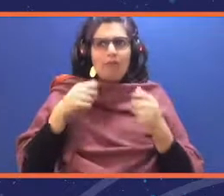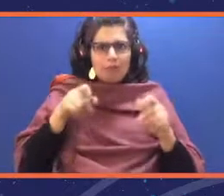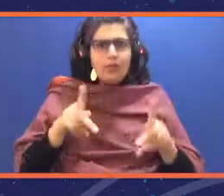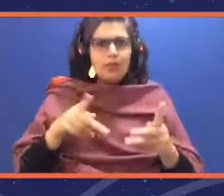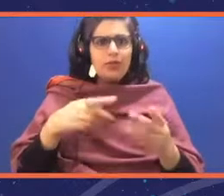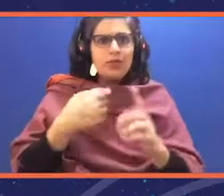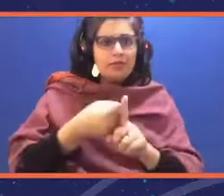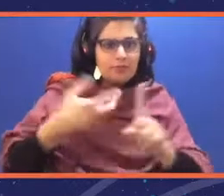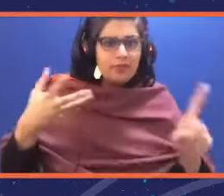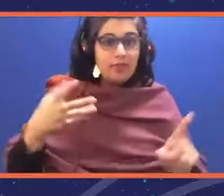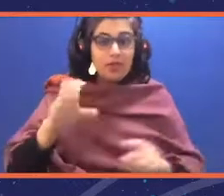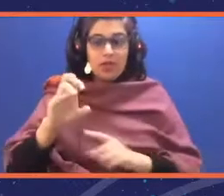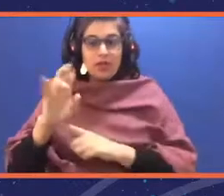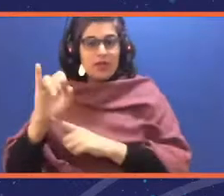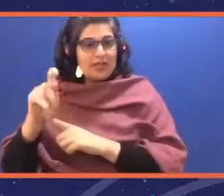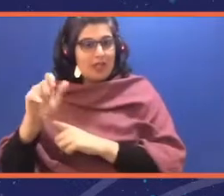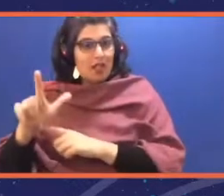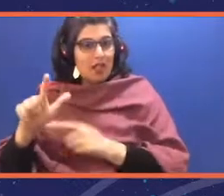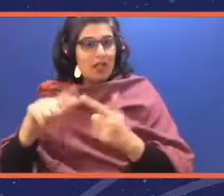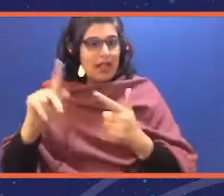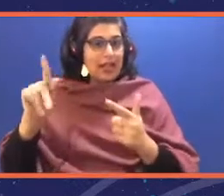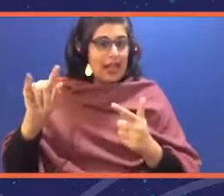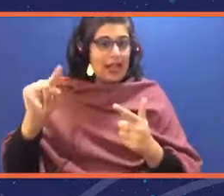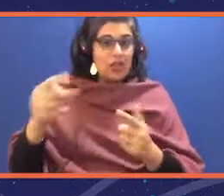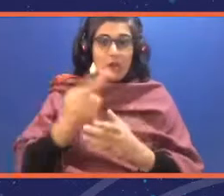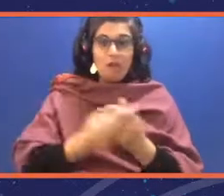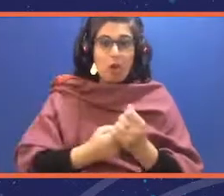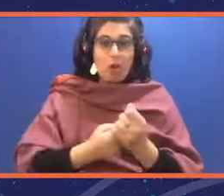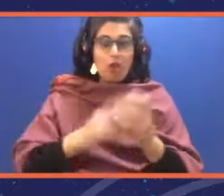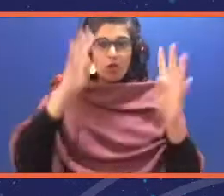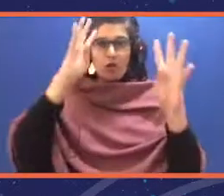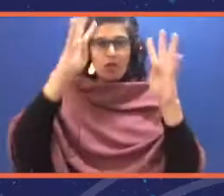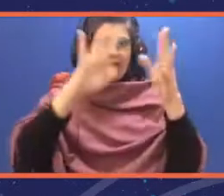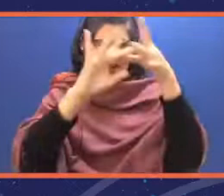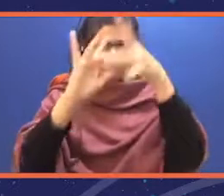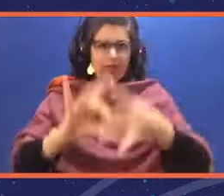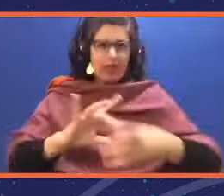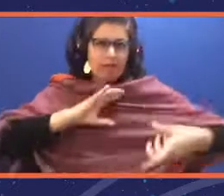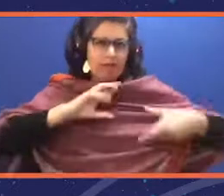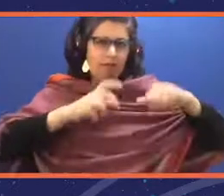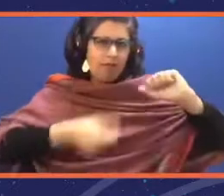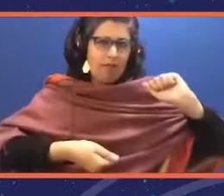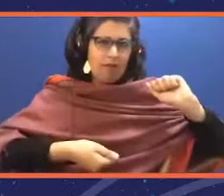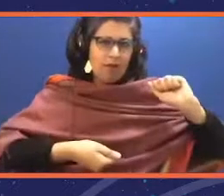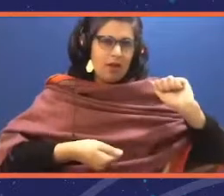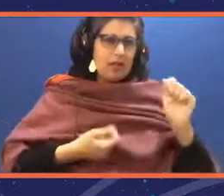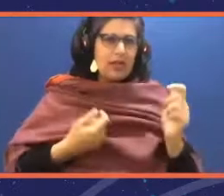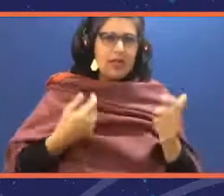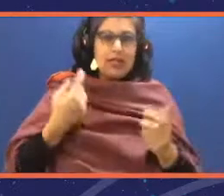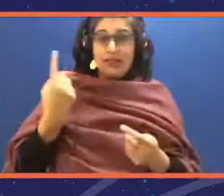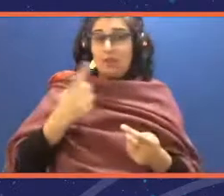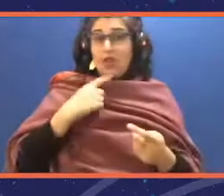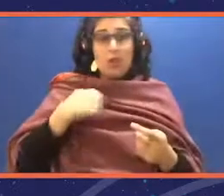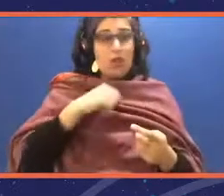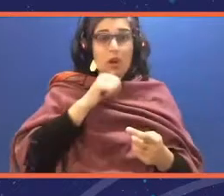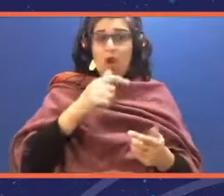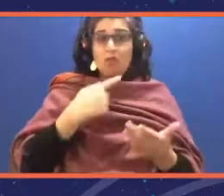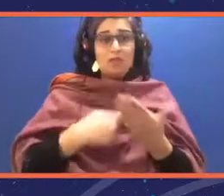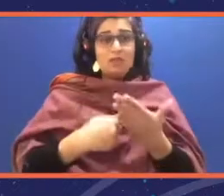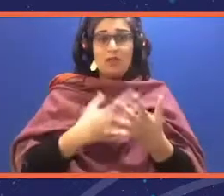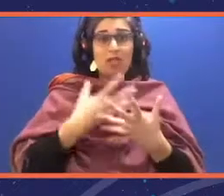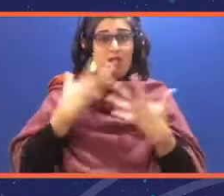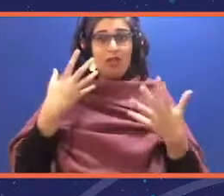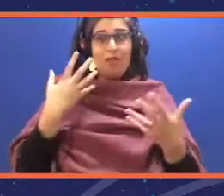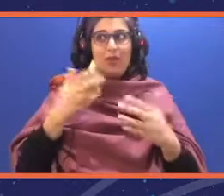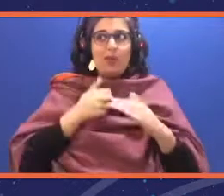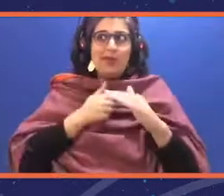both created along the lines of grief. It was a very, you know, something that we don't talk about a lot. Maybe we hide it.